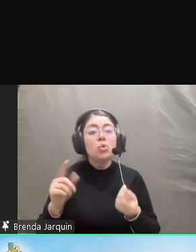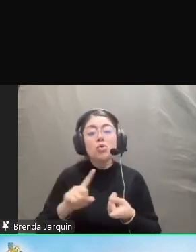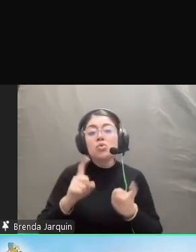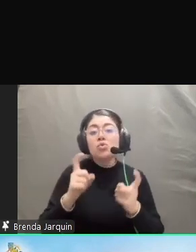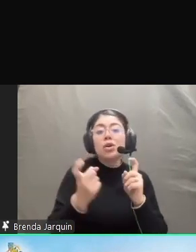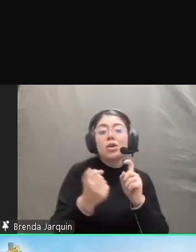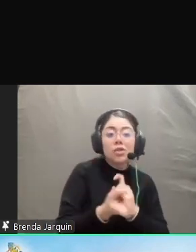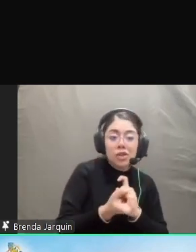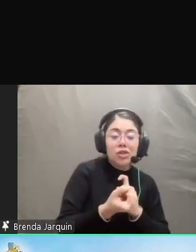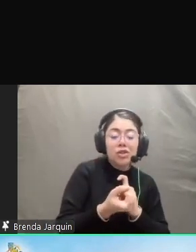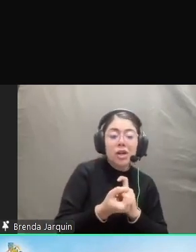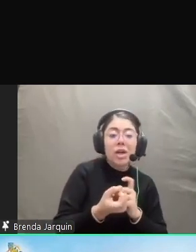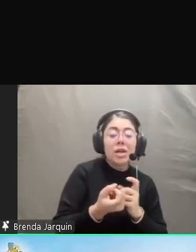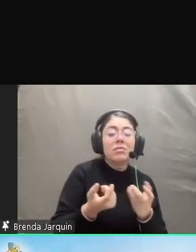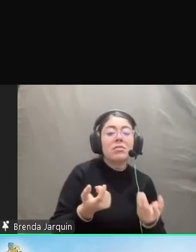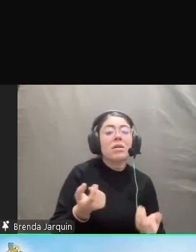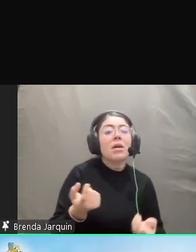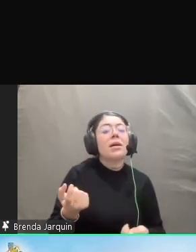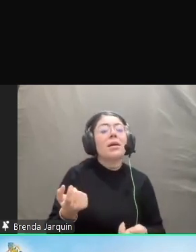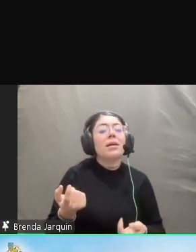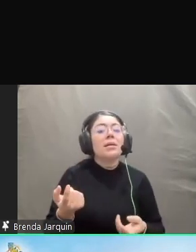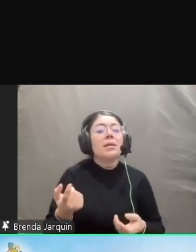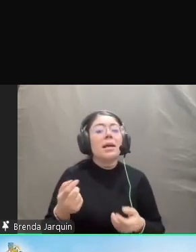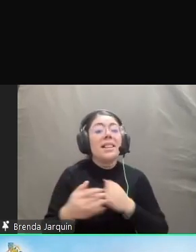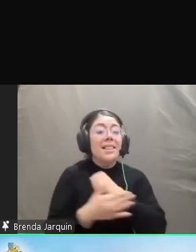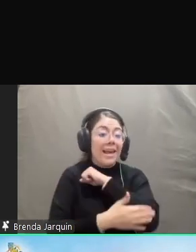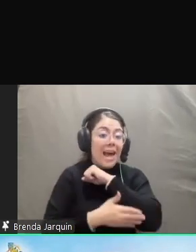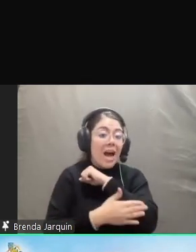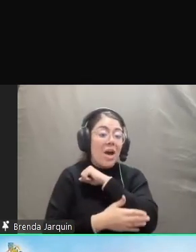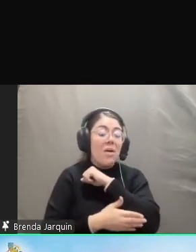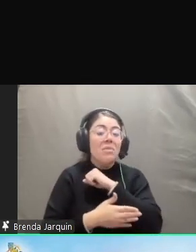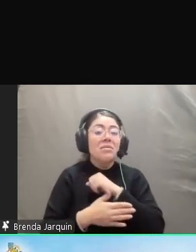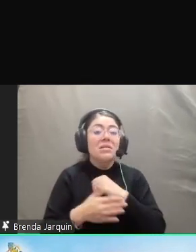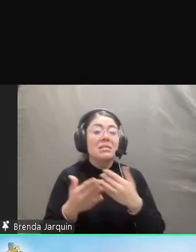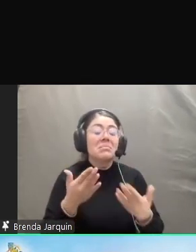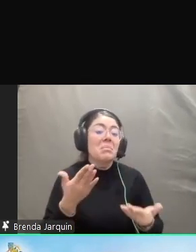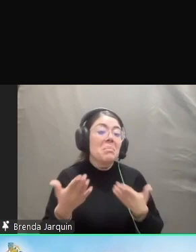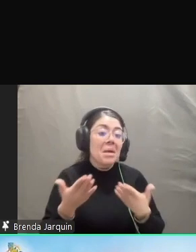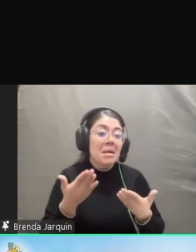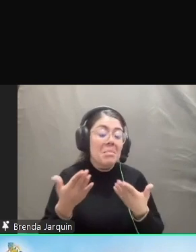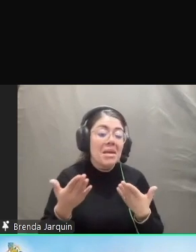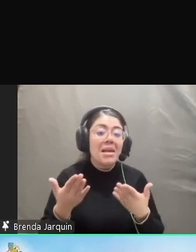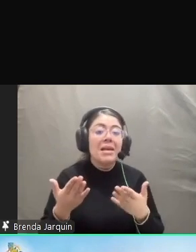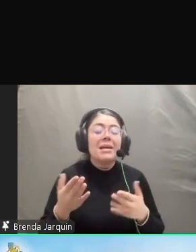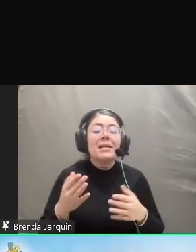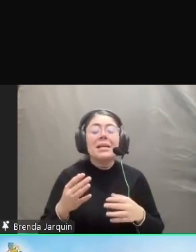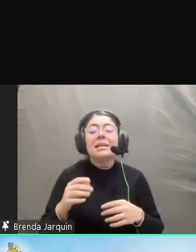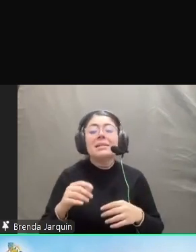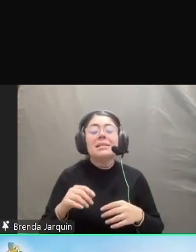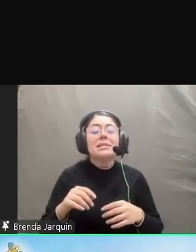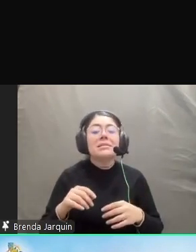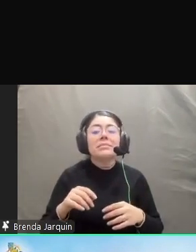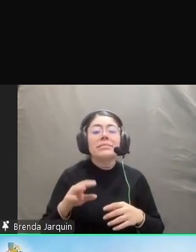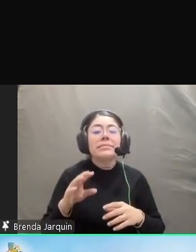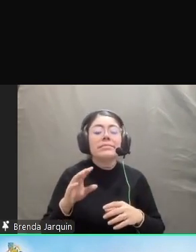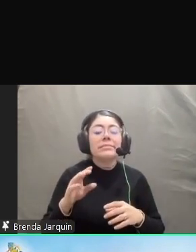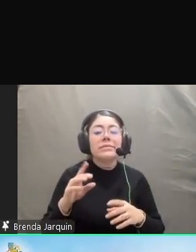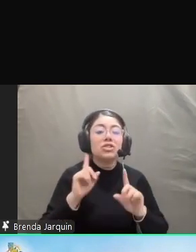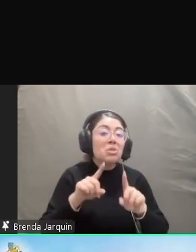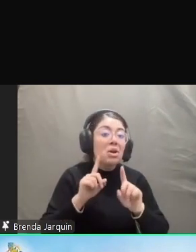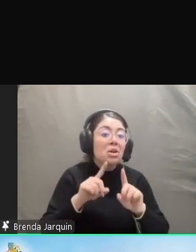cooperative, it could be a coordination, or it could really be a collaboration. So go on to the